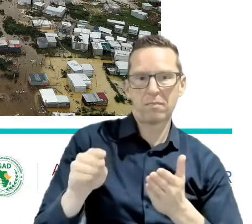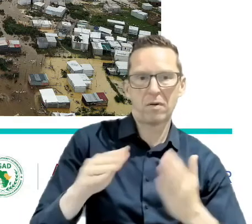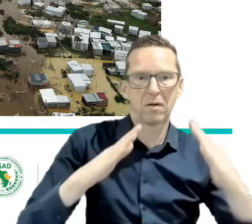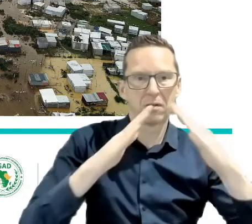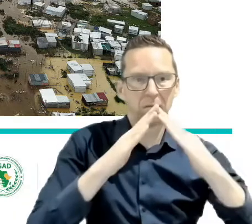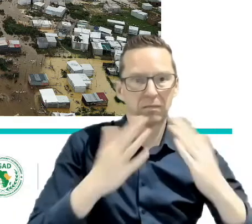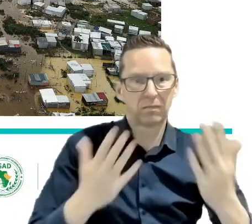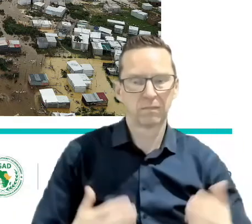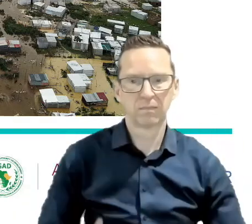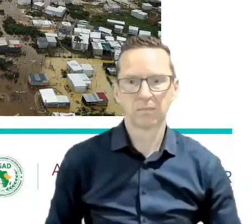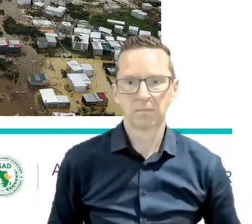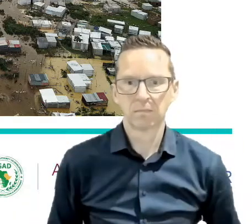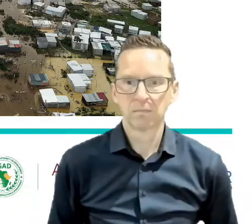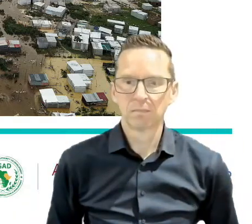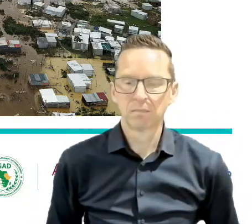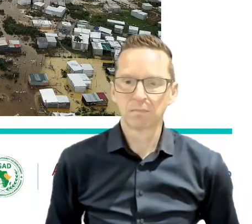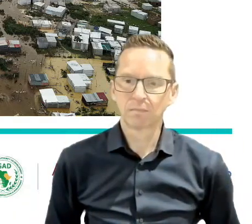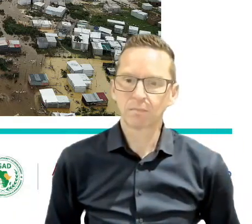it is